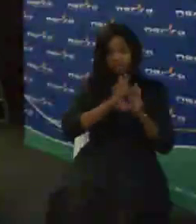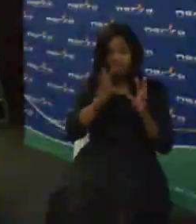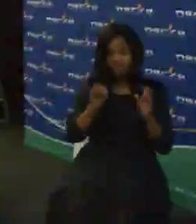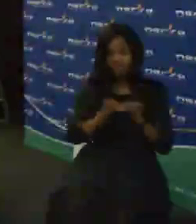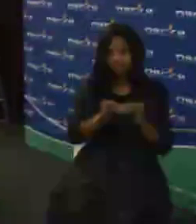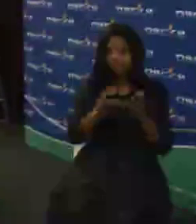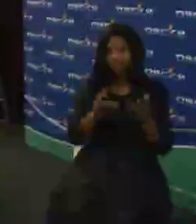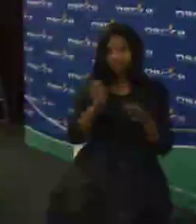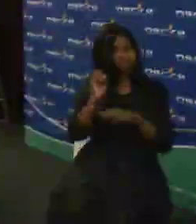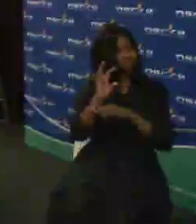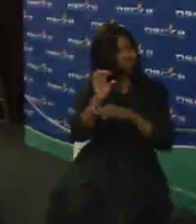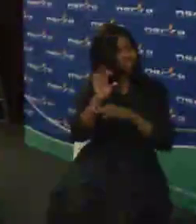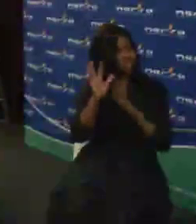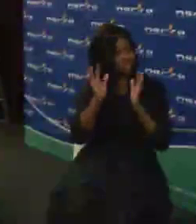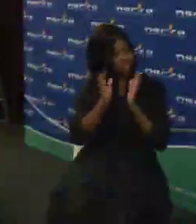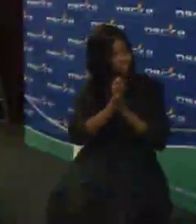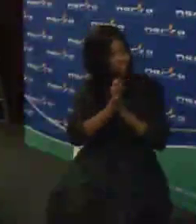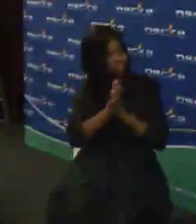10.